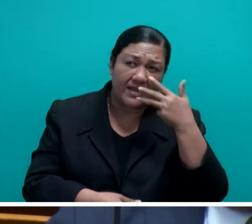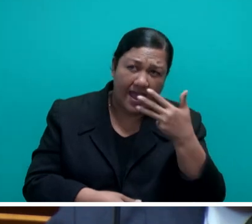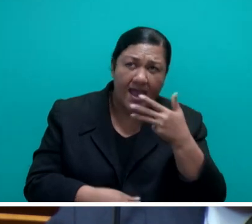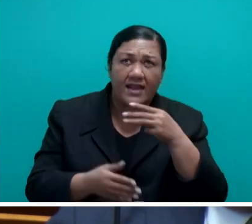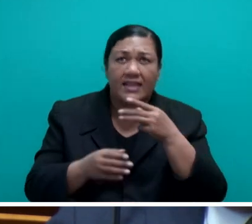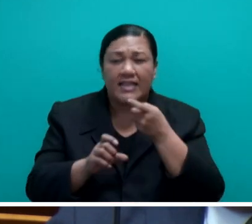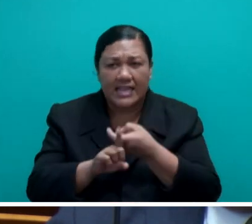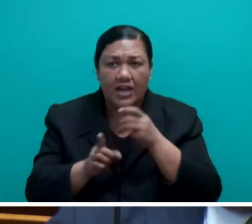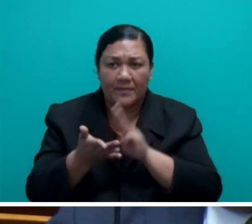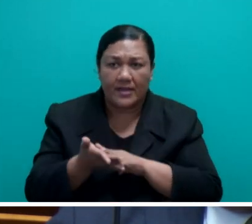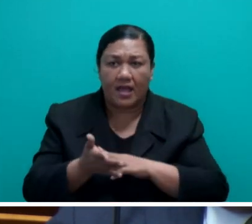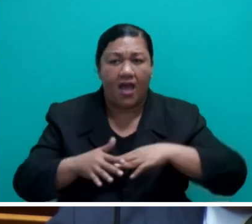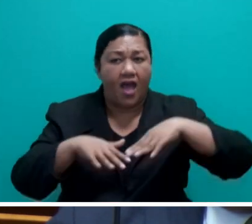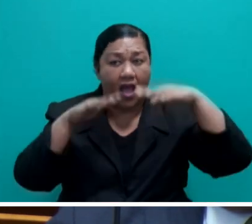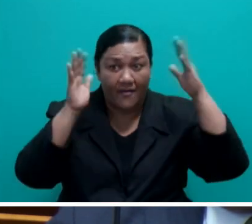highest rainfalls